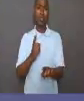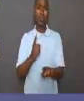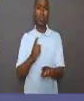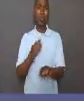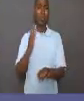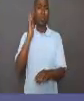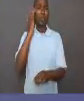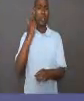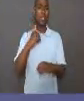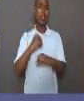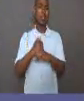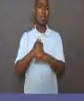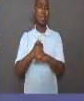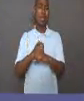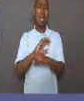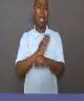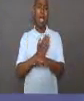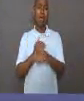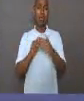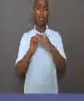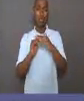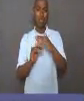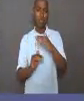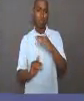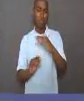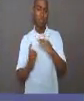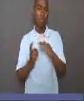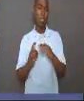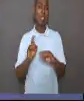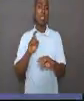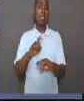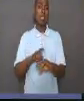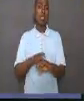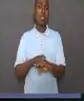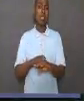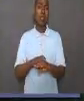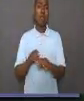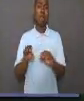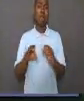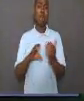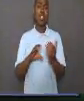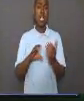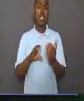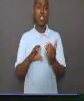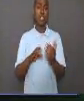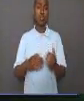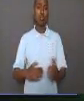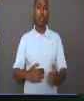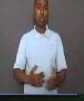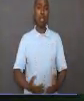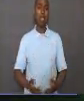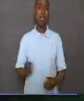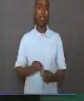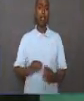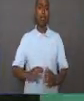by forming a collection of fluid in the abdomen, resulting in a